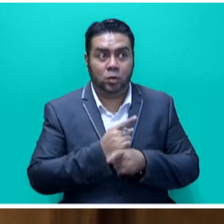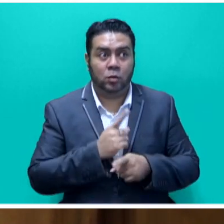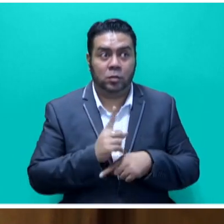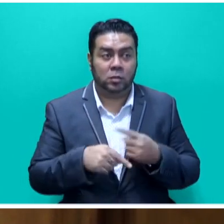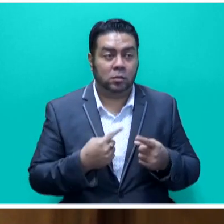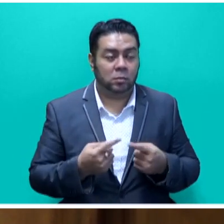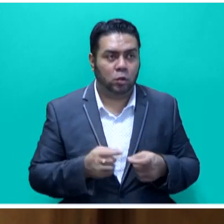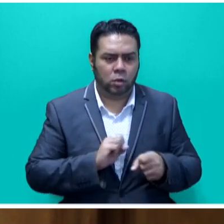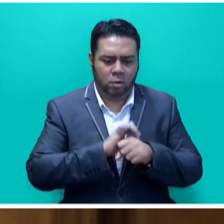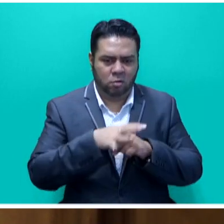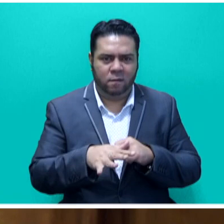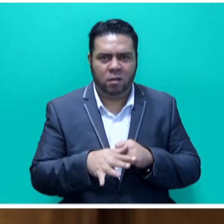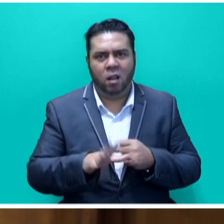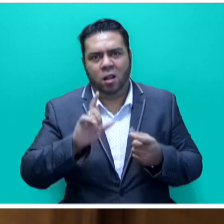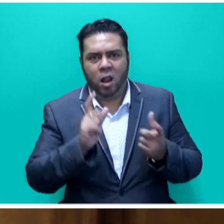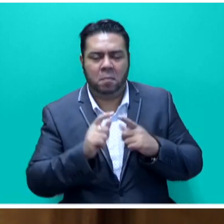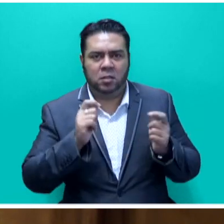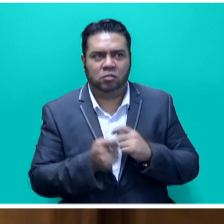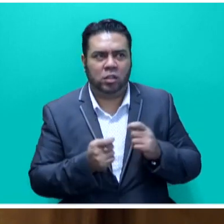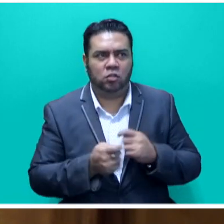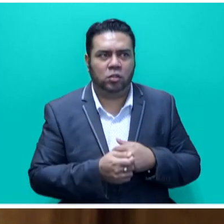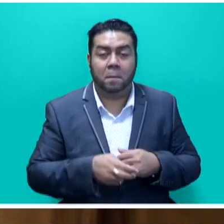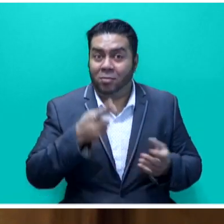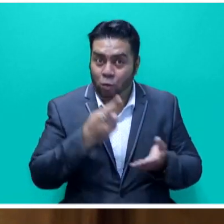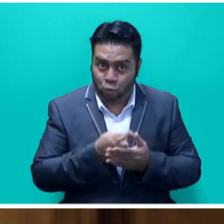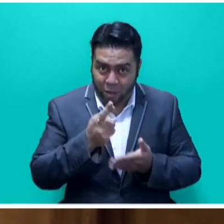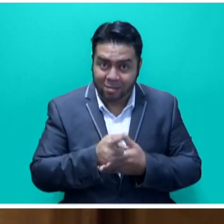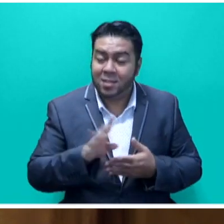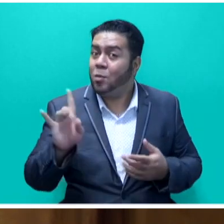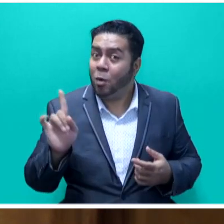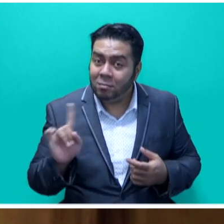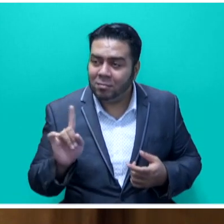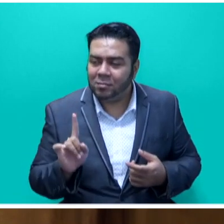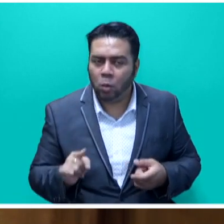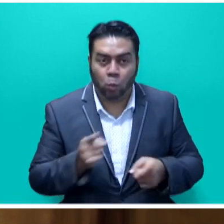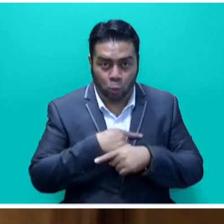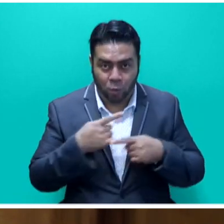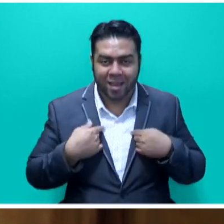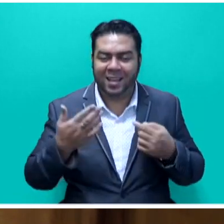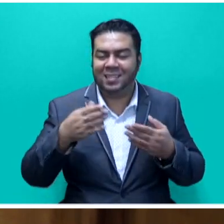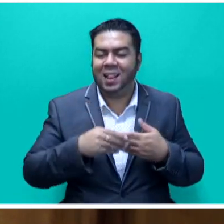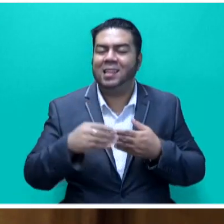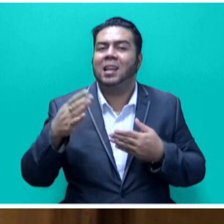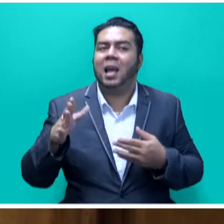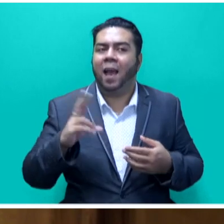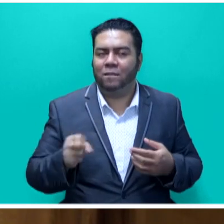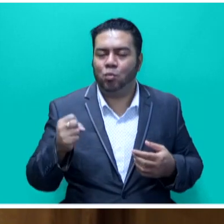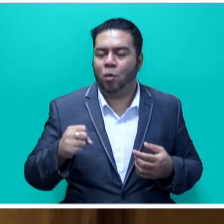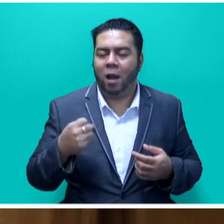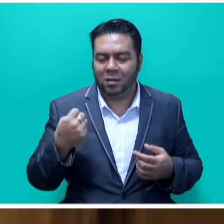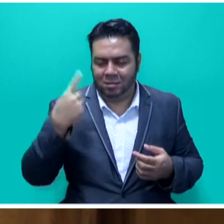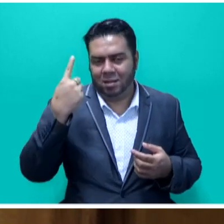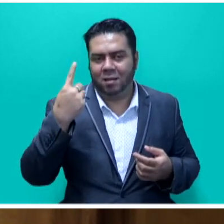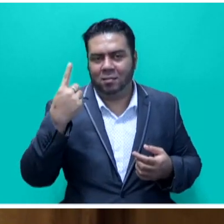about coronavirus and climate change and all that. But the reality of the matter, Mr. Speaker, says we as leaders have to understand the impacts of this on